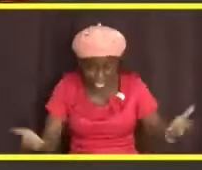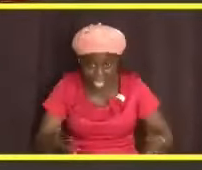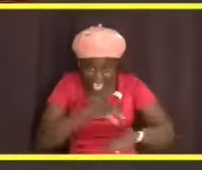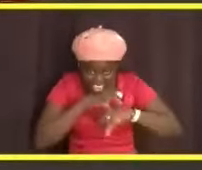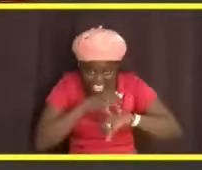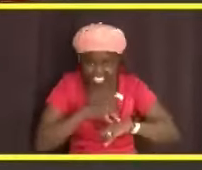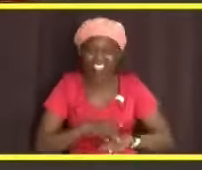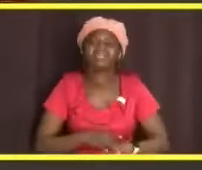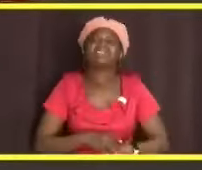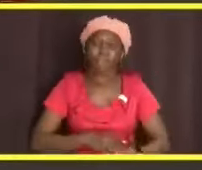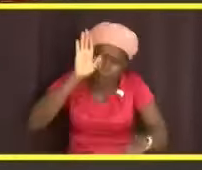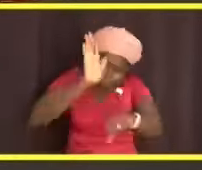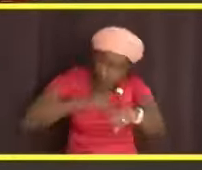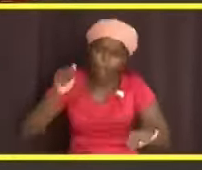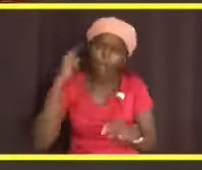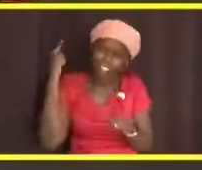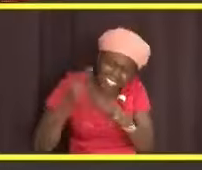Call the name of Jesus.